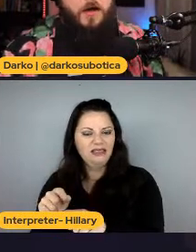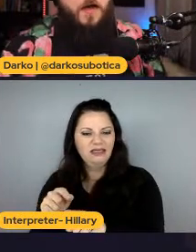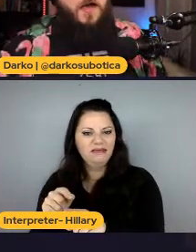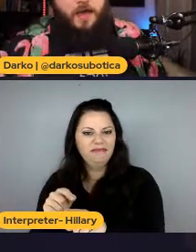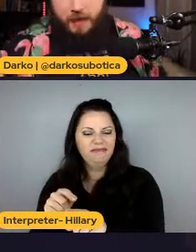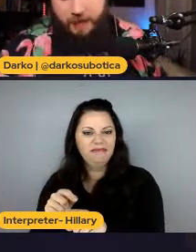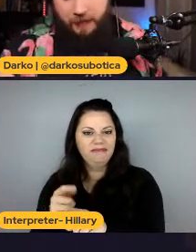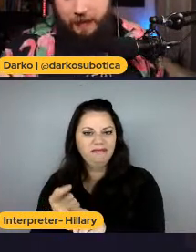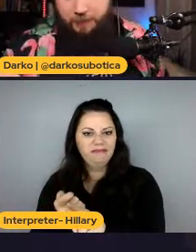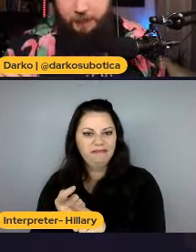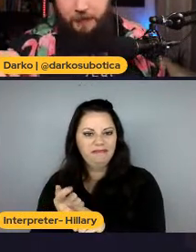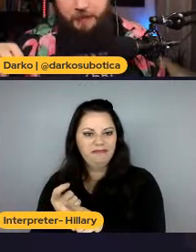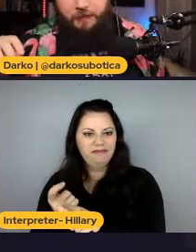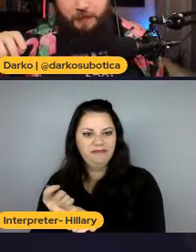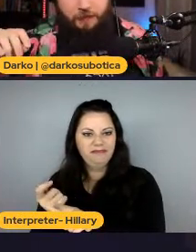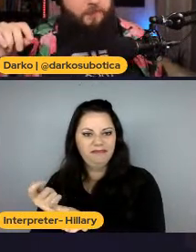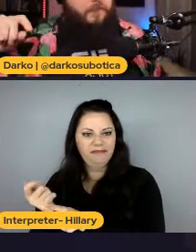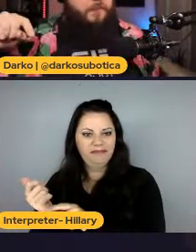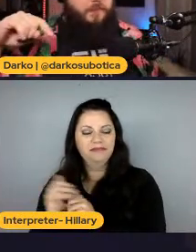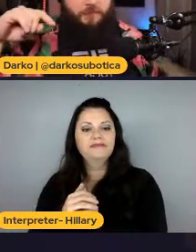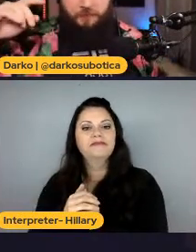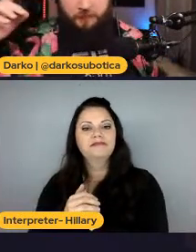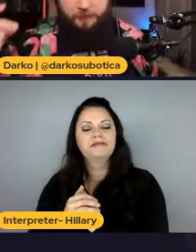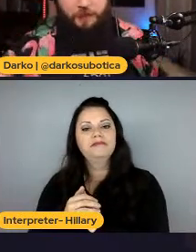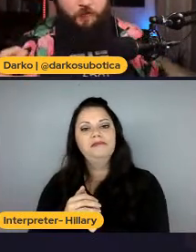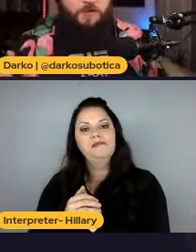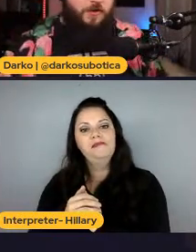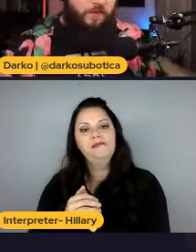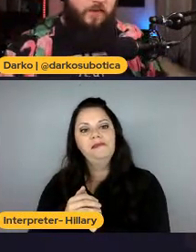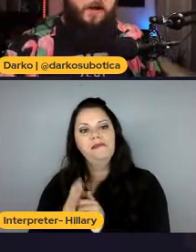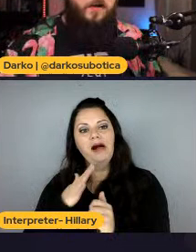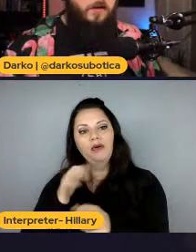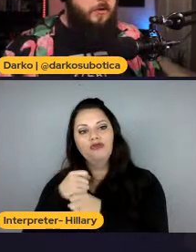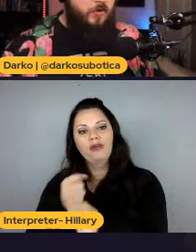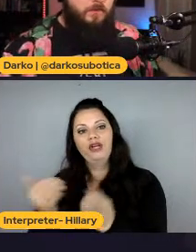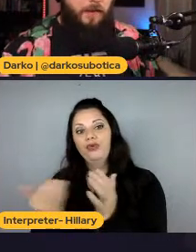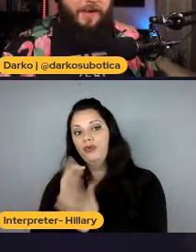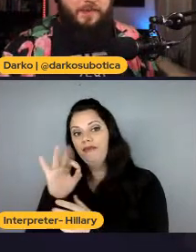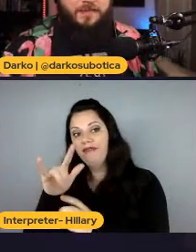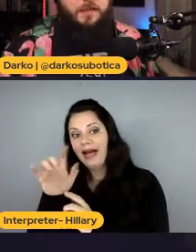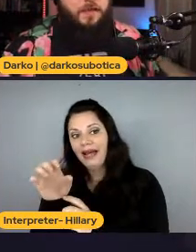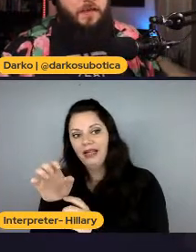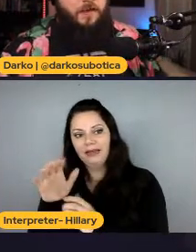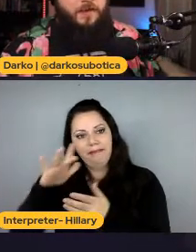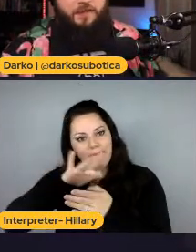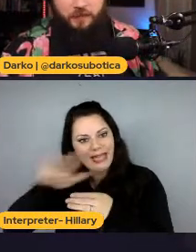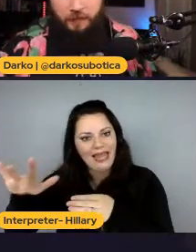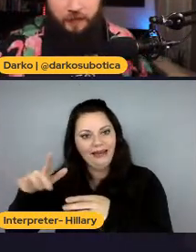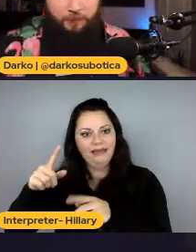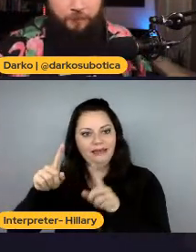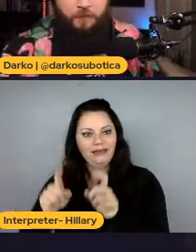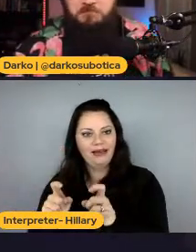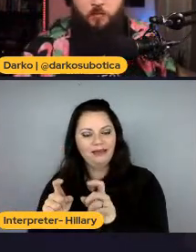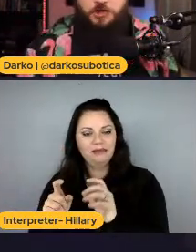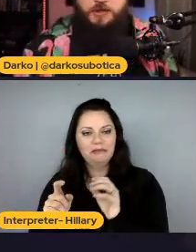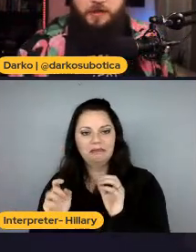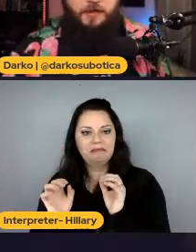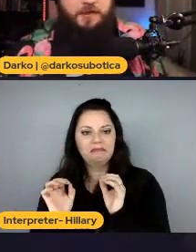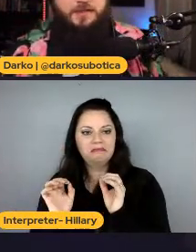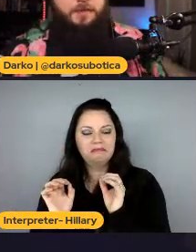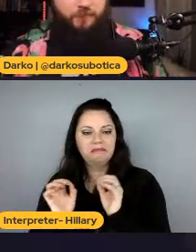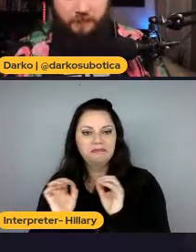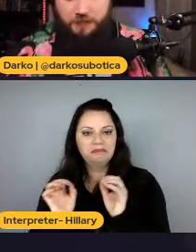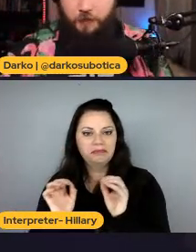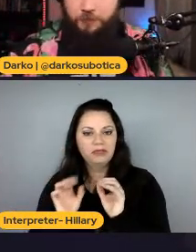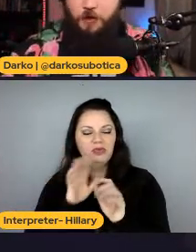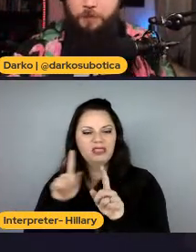here, and I'm gonna create a new file, new blank test, nothing, which is gonna